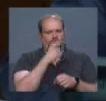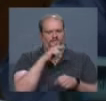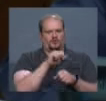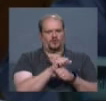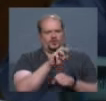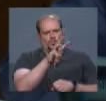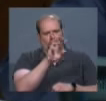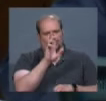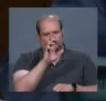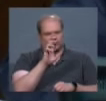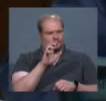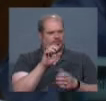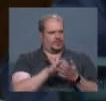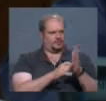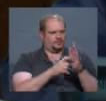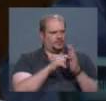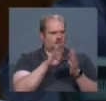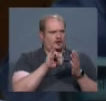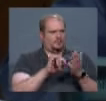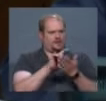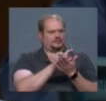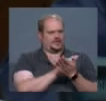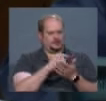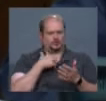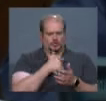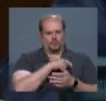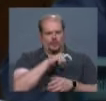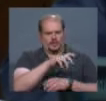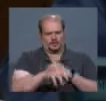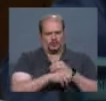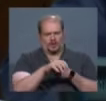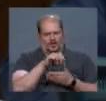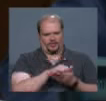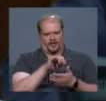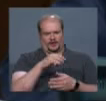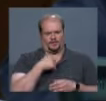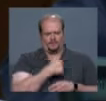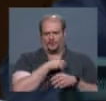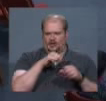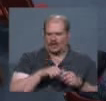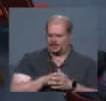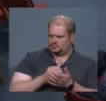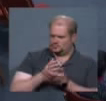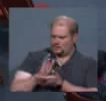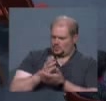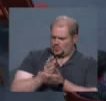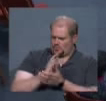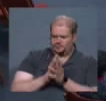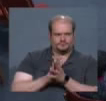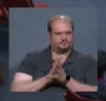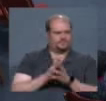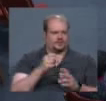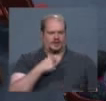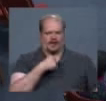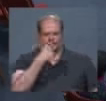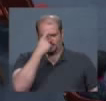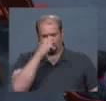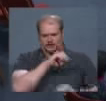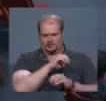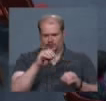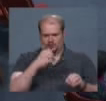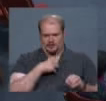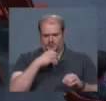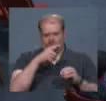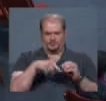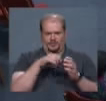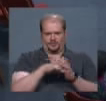workers' compensation. It's required by statute. We need to add that if we can. All right. I don't think anybody will have any objection